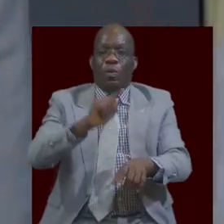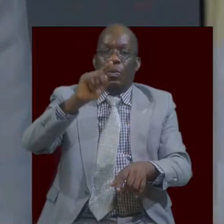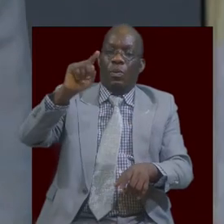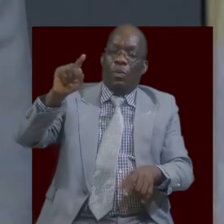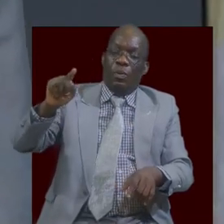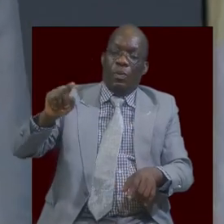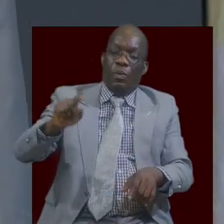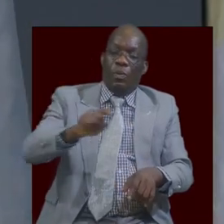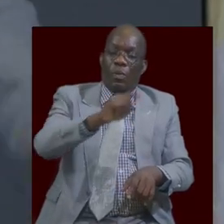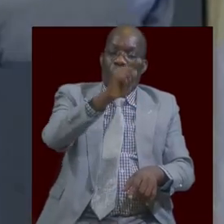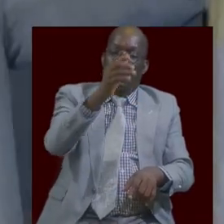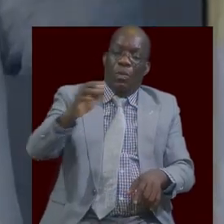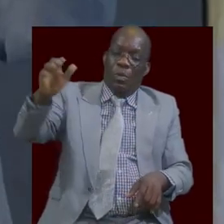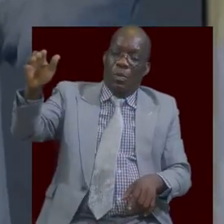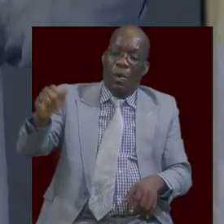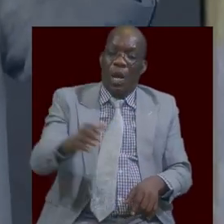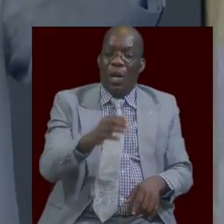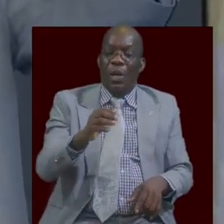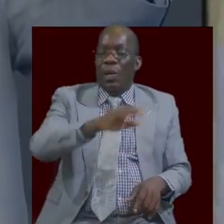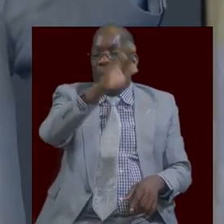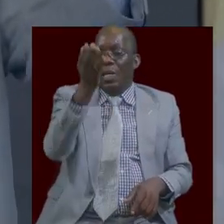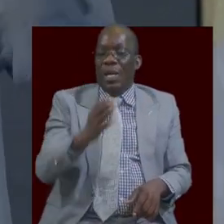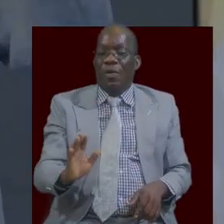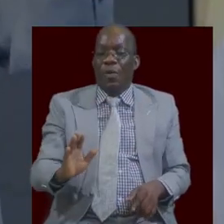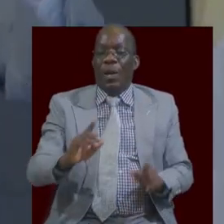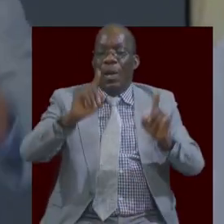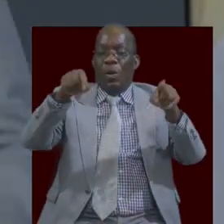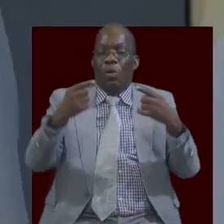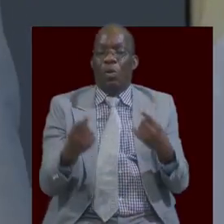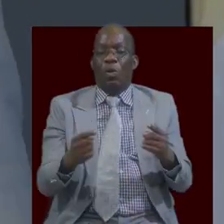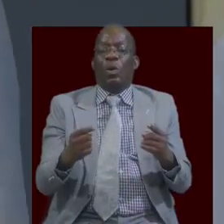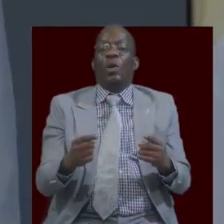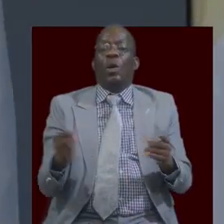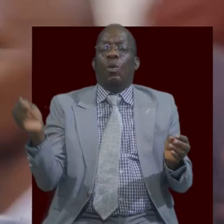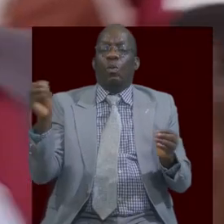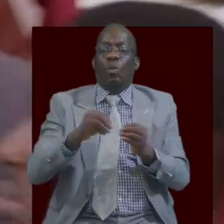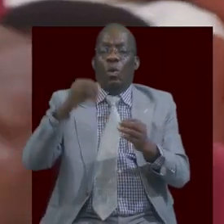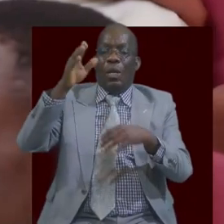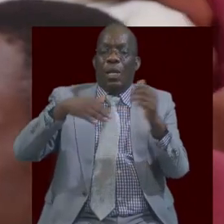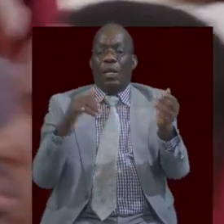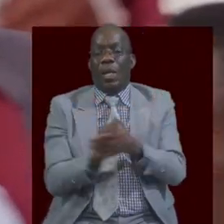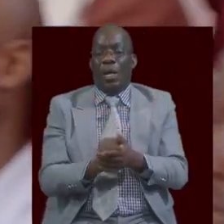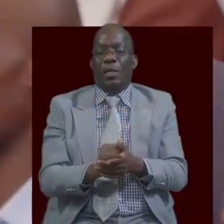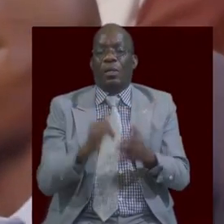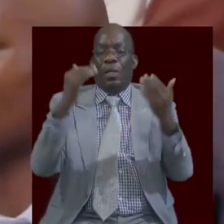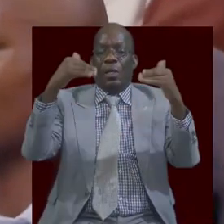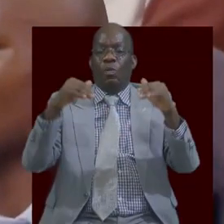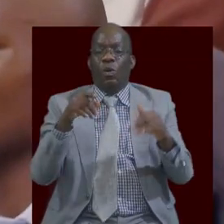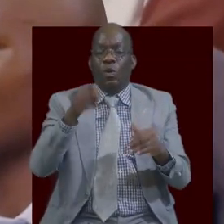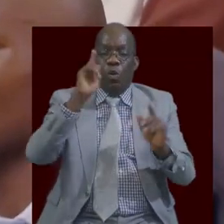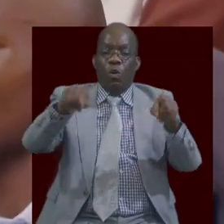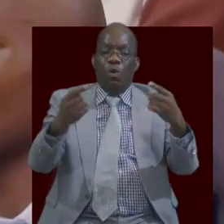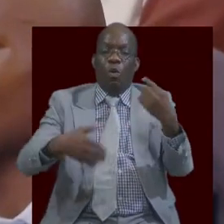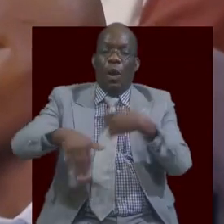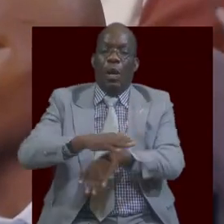Here, there, and it never goes beyond that limit. You'll go beyond every limit.